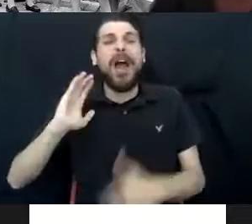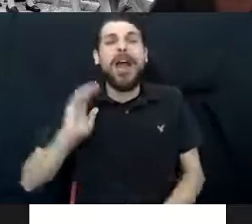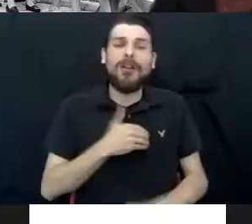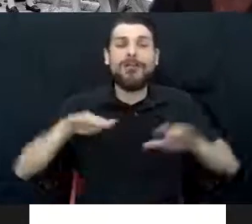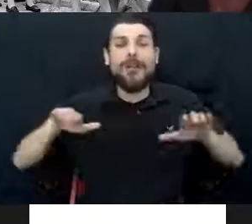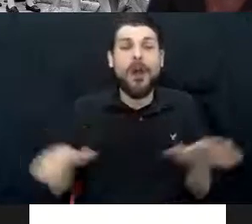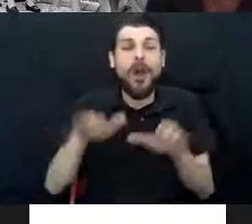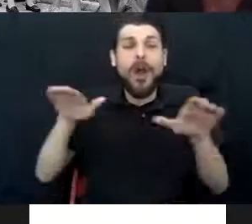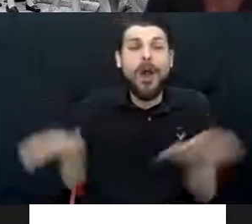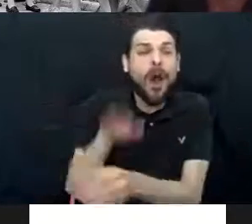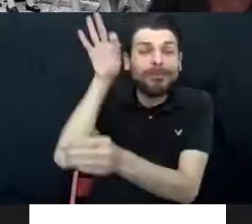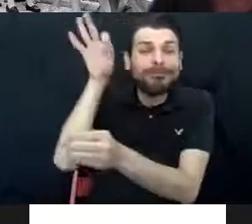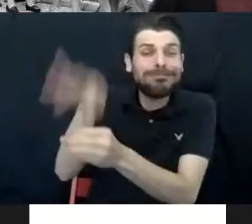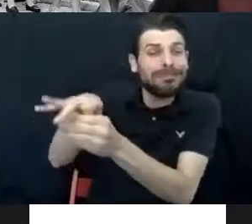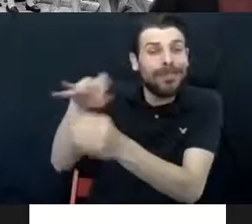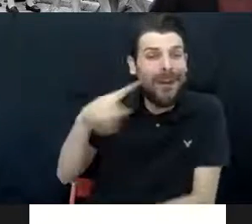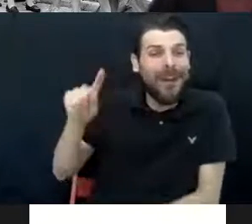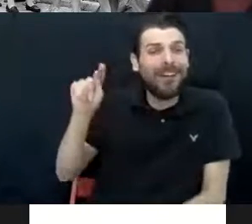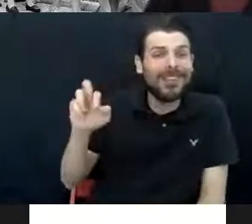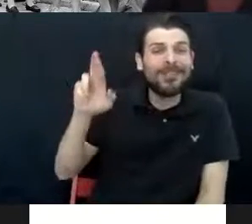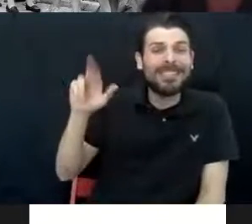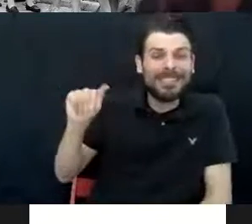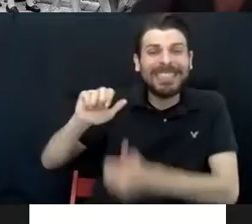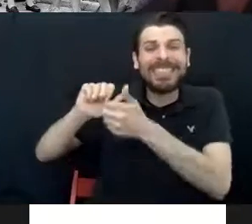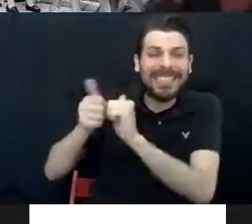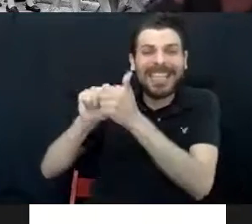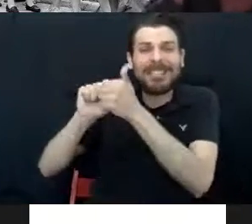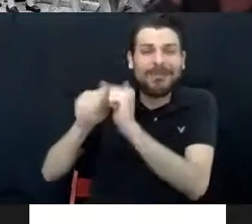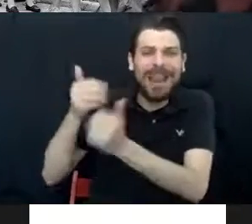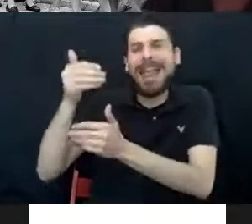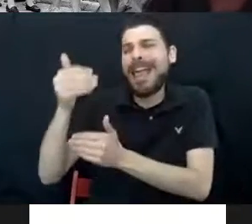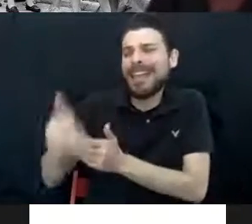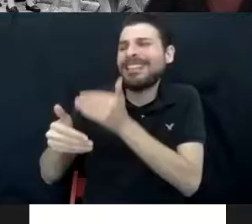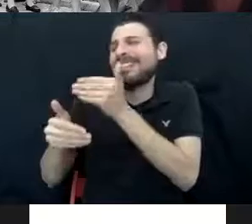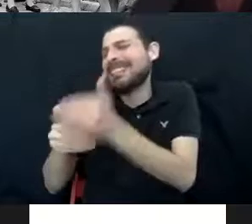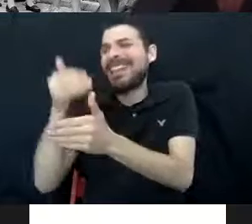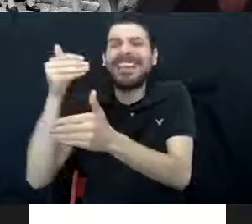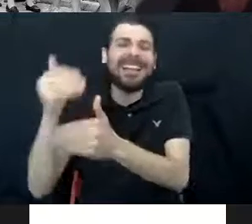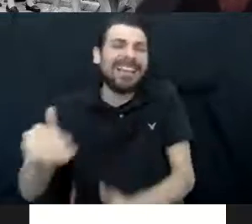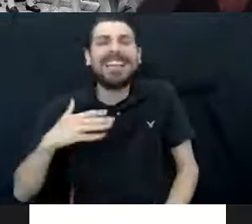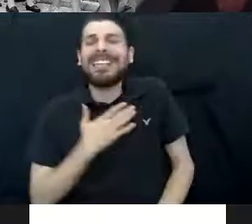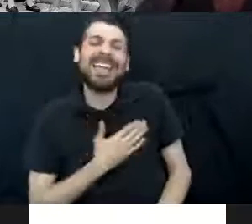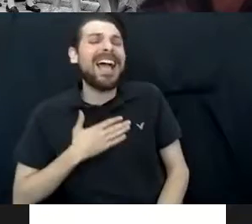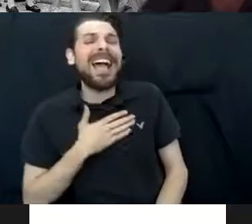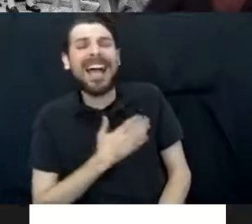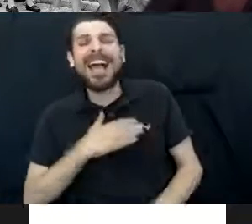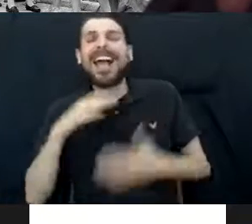God the vote, yes, while Teresa runs this race, yes.